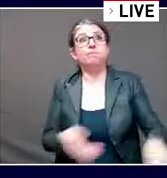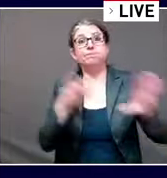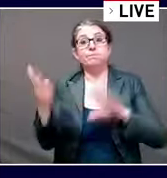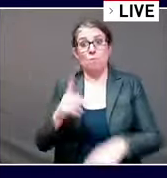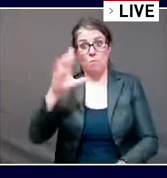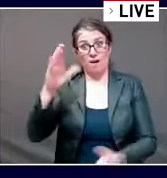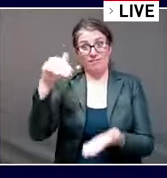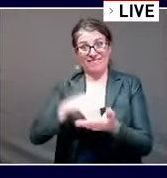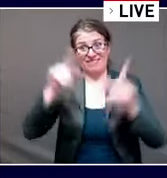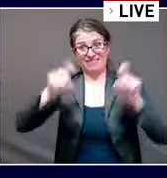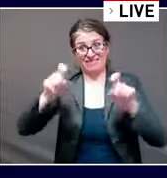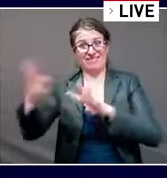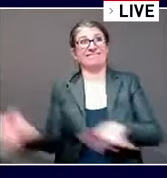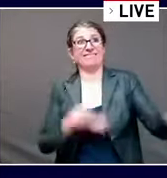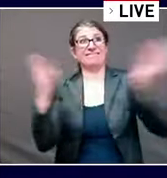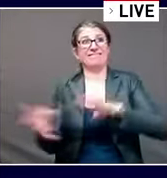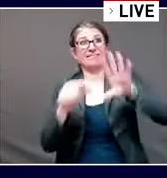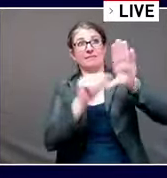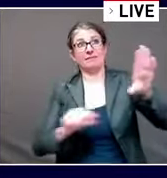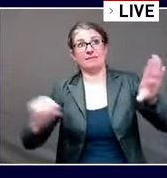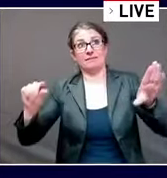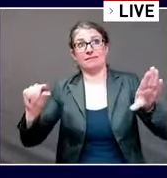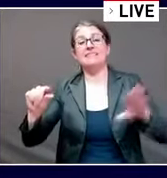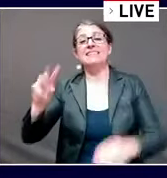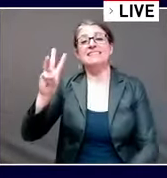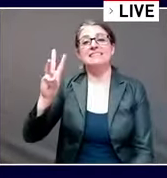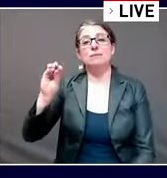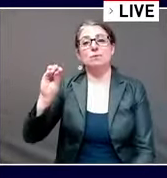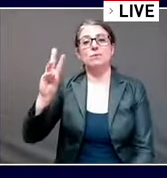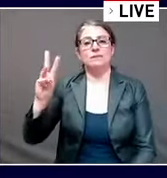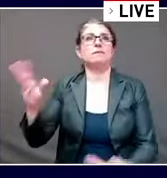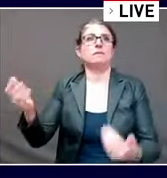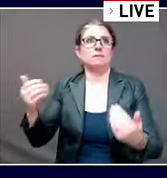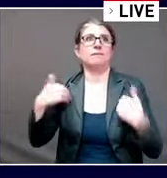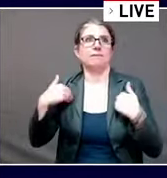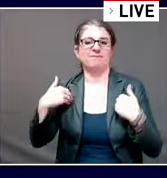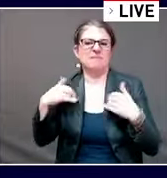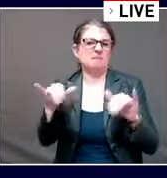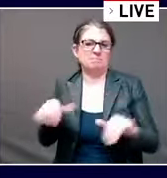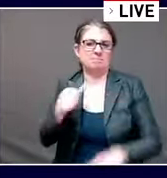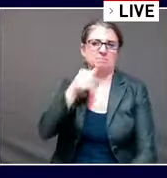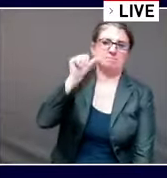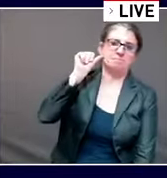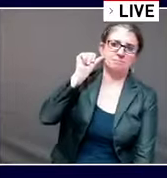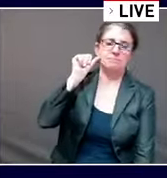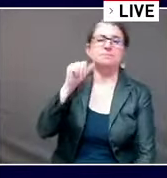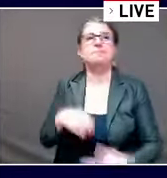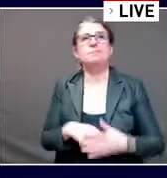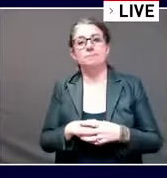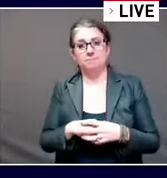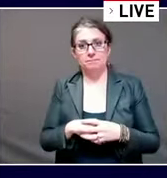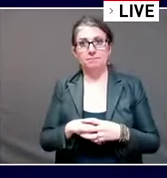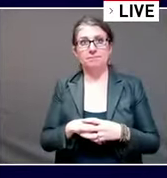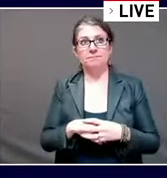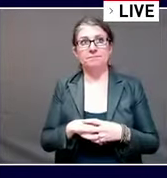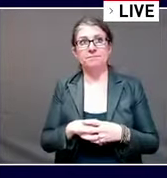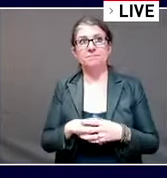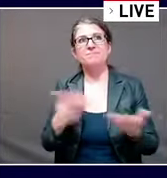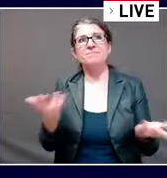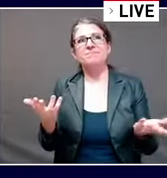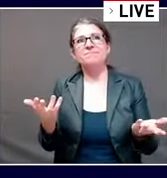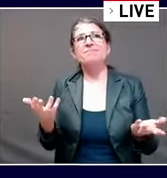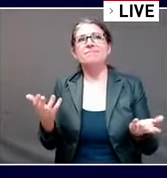at 606 tests per every 100,000, largely within the same tight band of testing volume that we've seen over